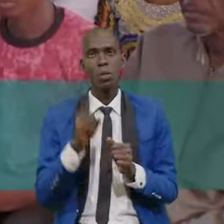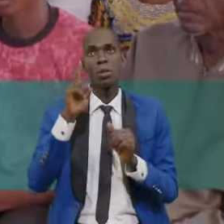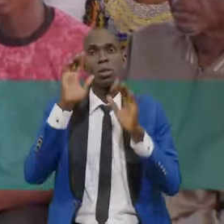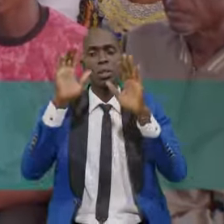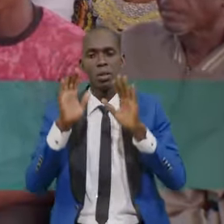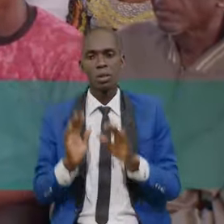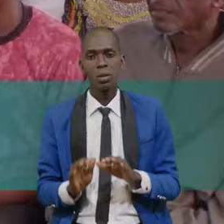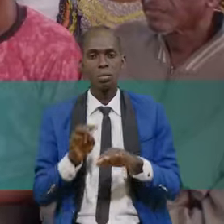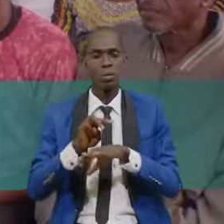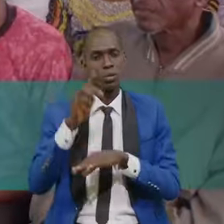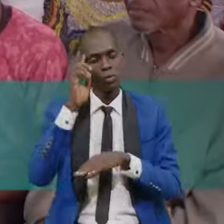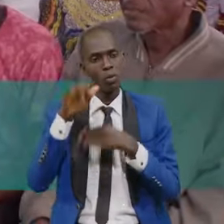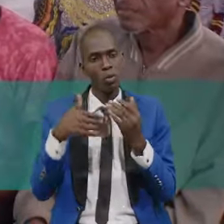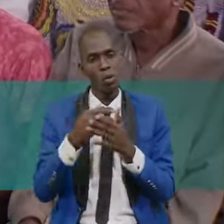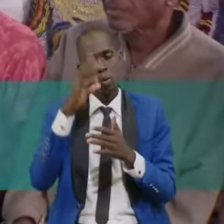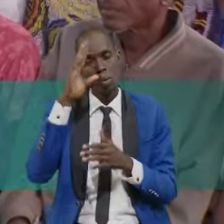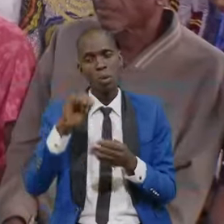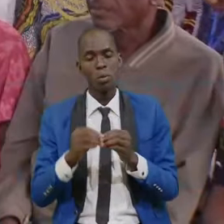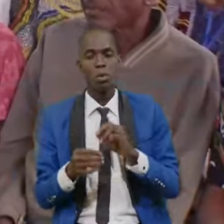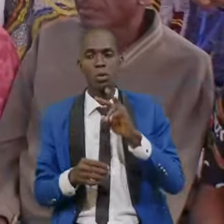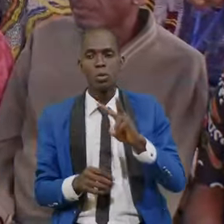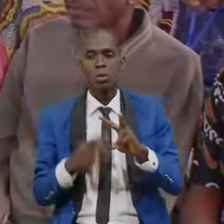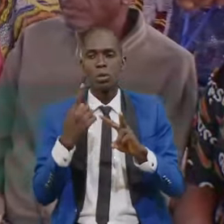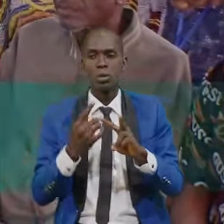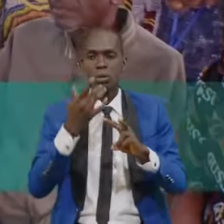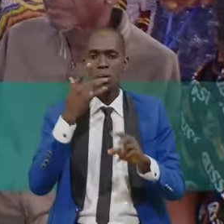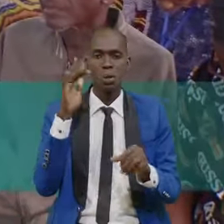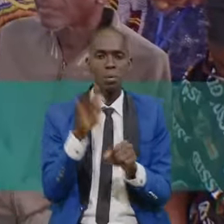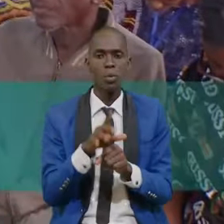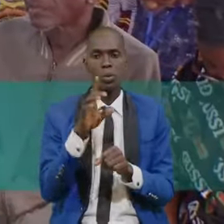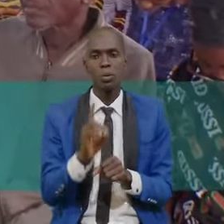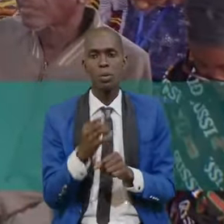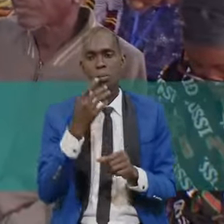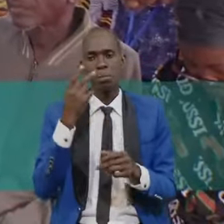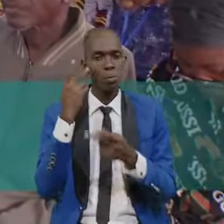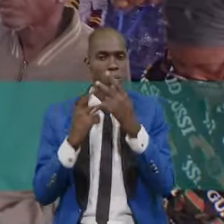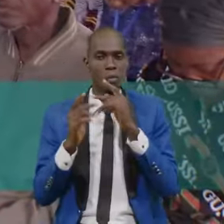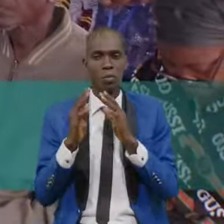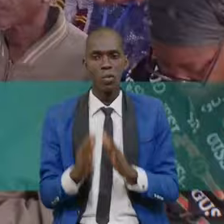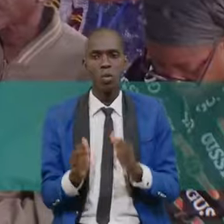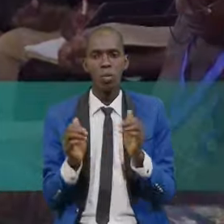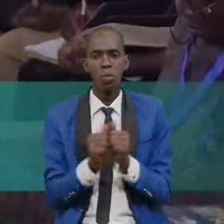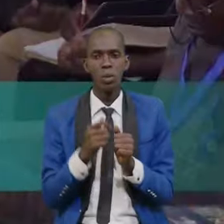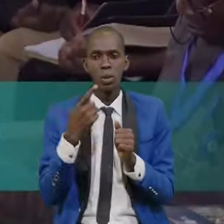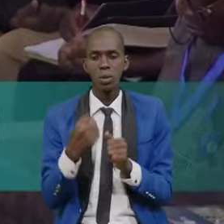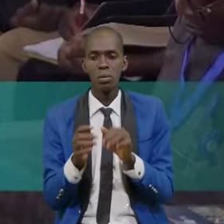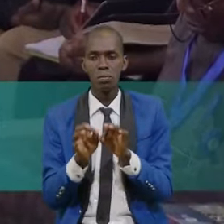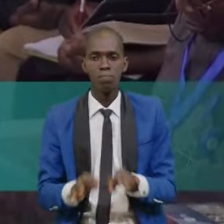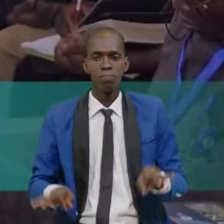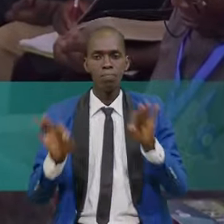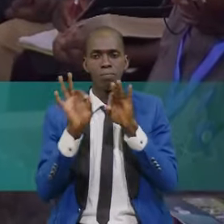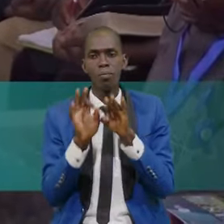two, the promised prophet with essential message and mandate.